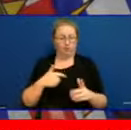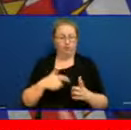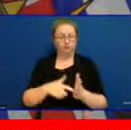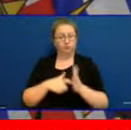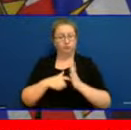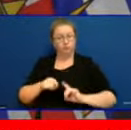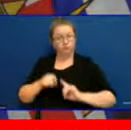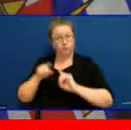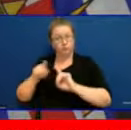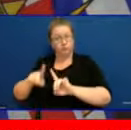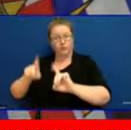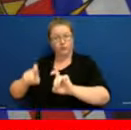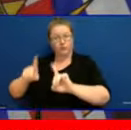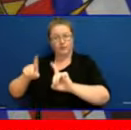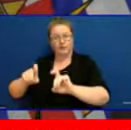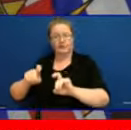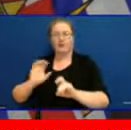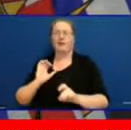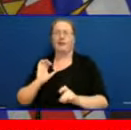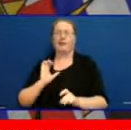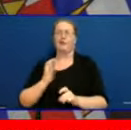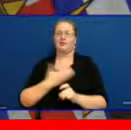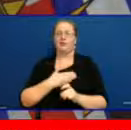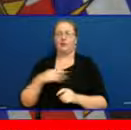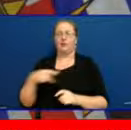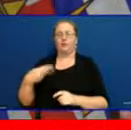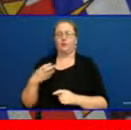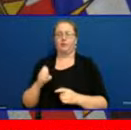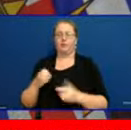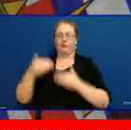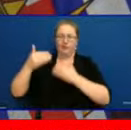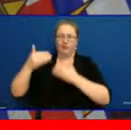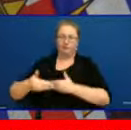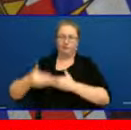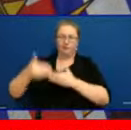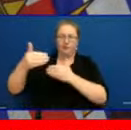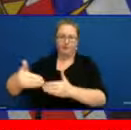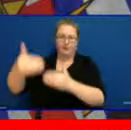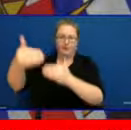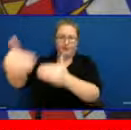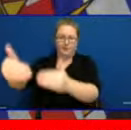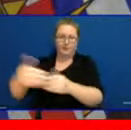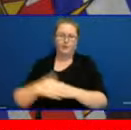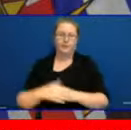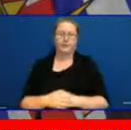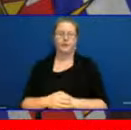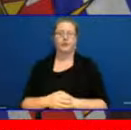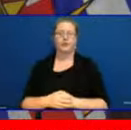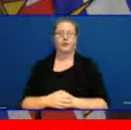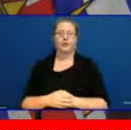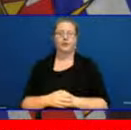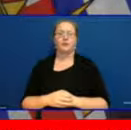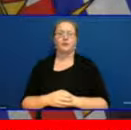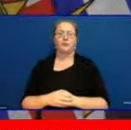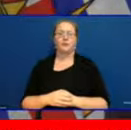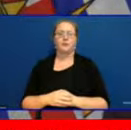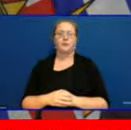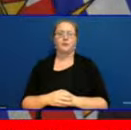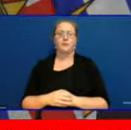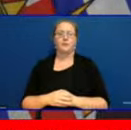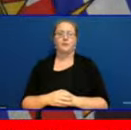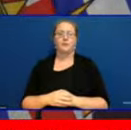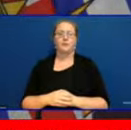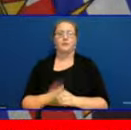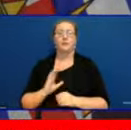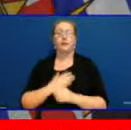to go for testing. So that's our epidemiologic way of classifying these phases. I really feel that, as I